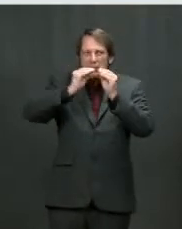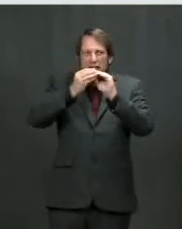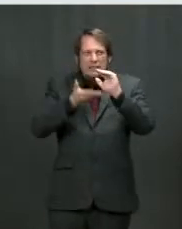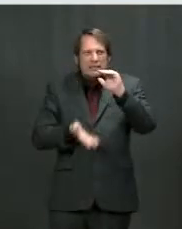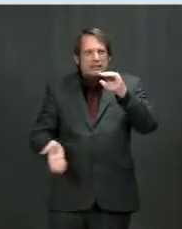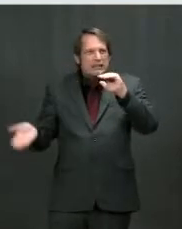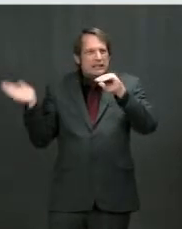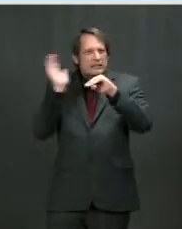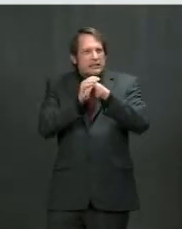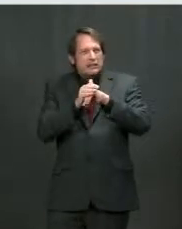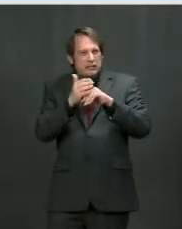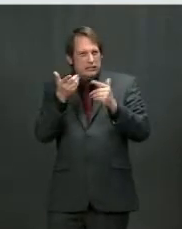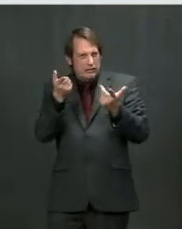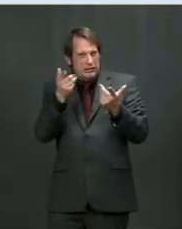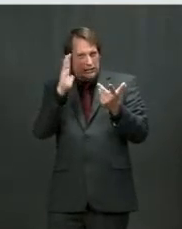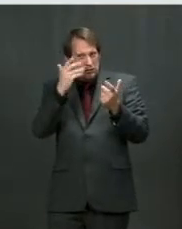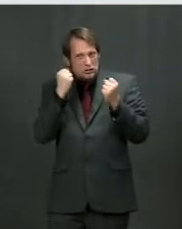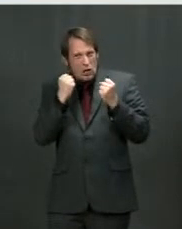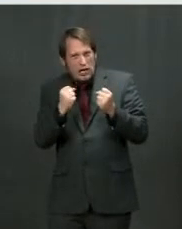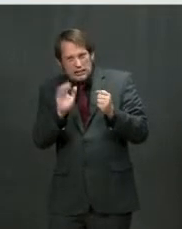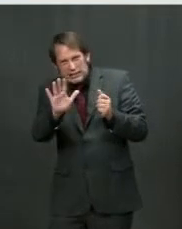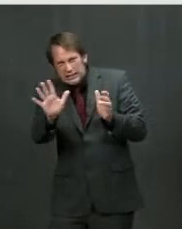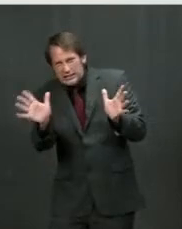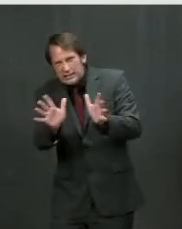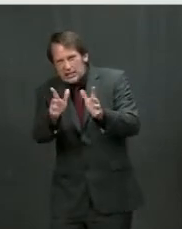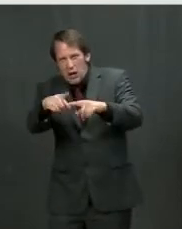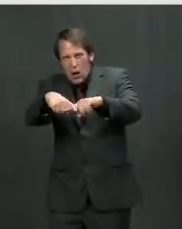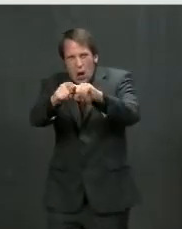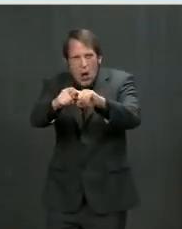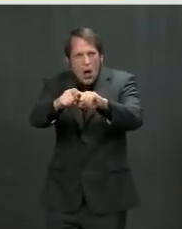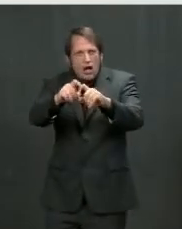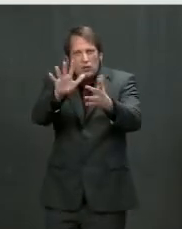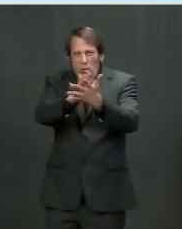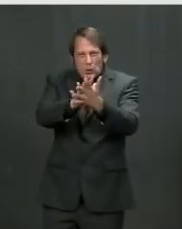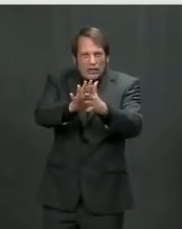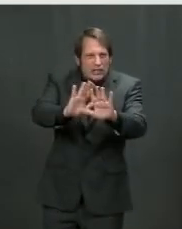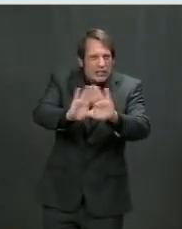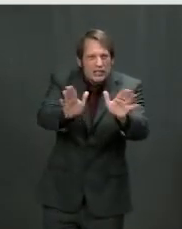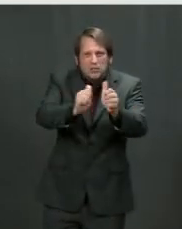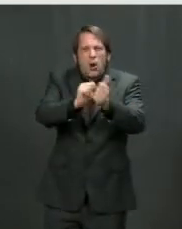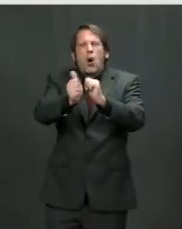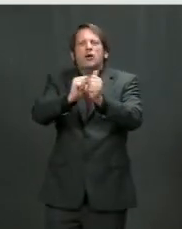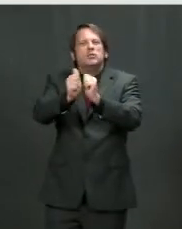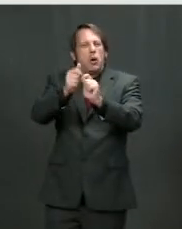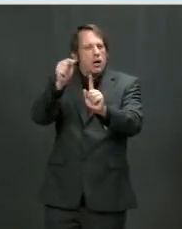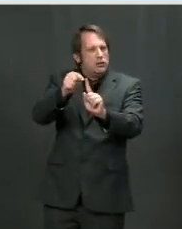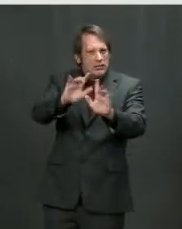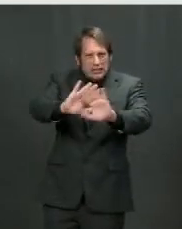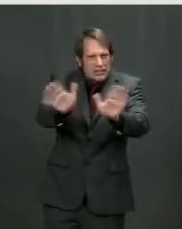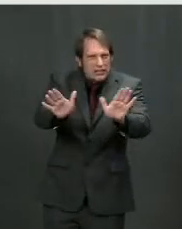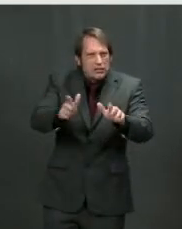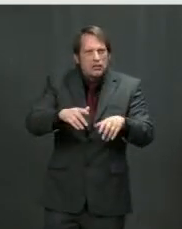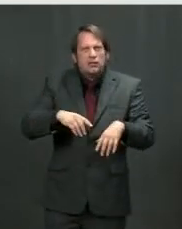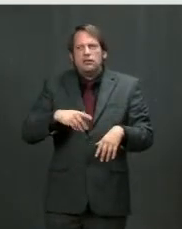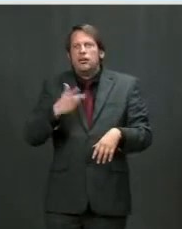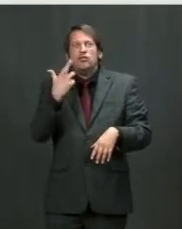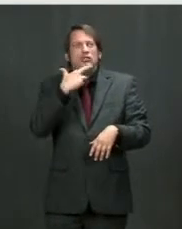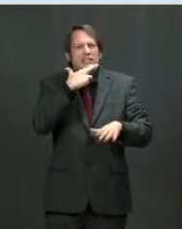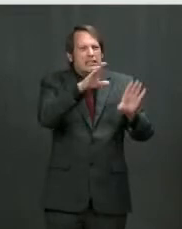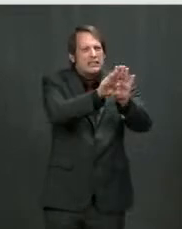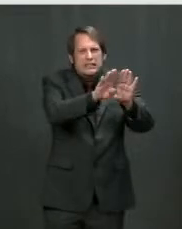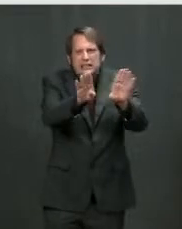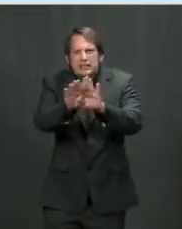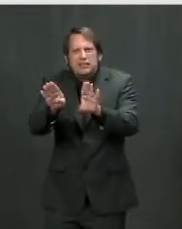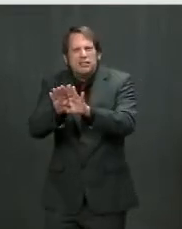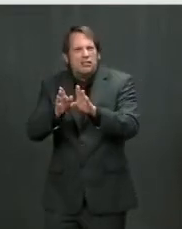looking at a pause, should there be pause in restaurants, indoor, should there be, or at least guidance to sort of